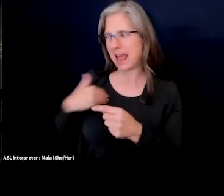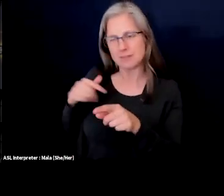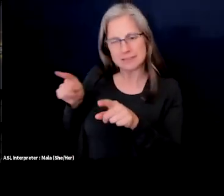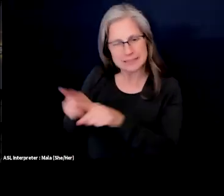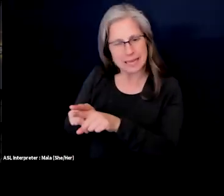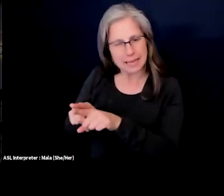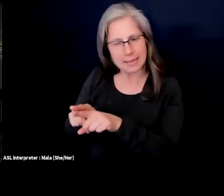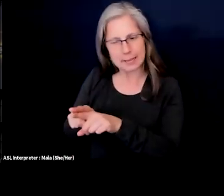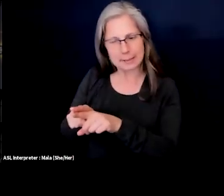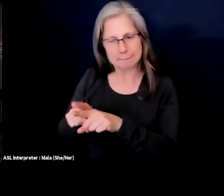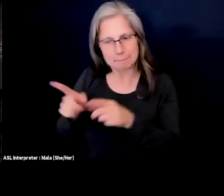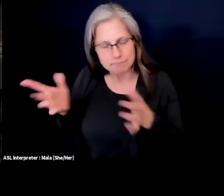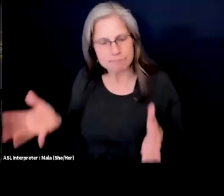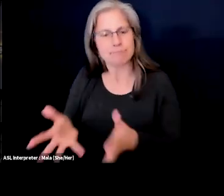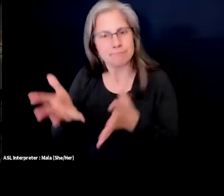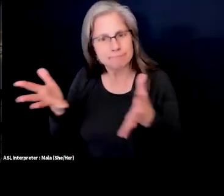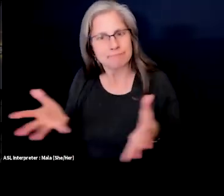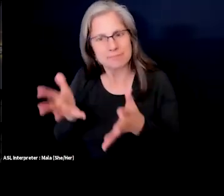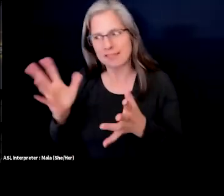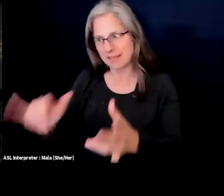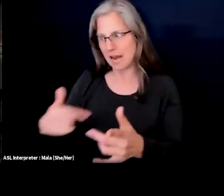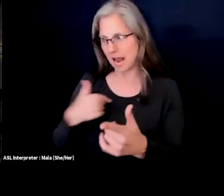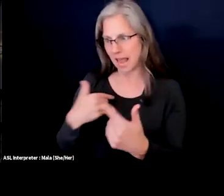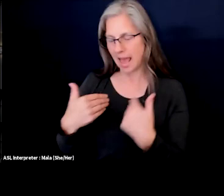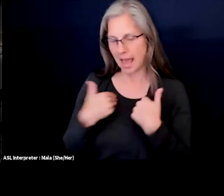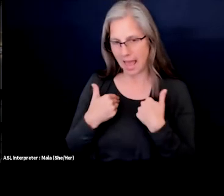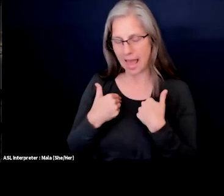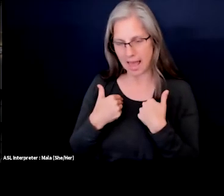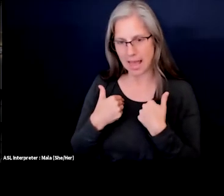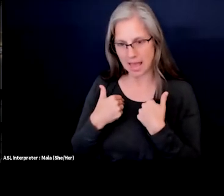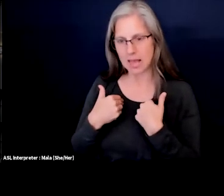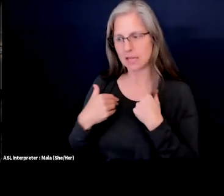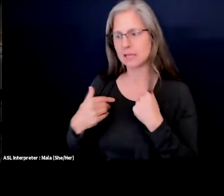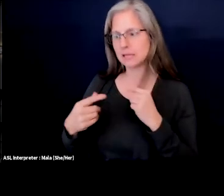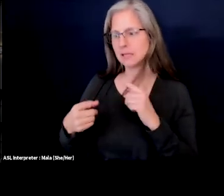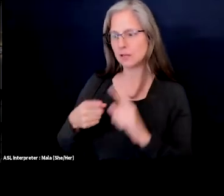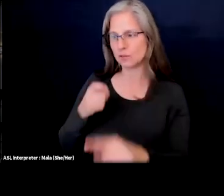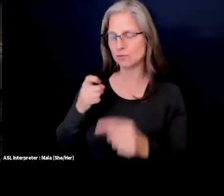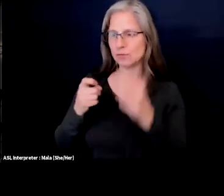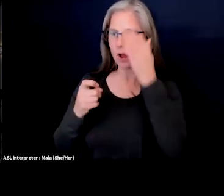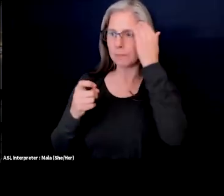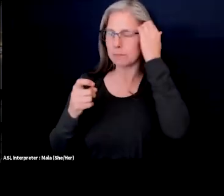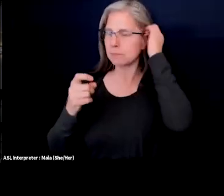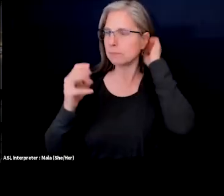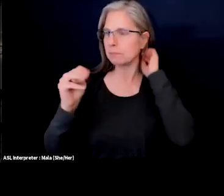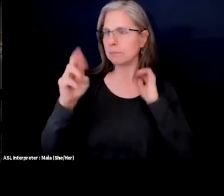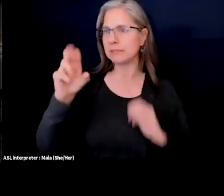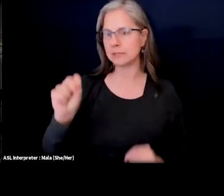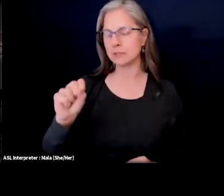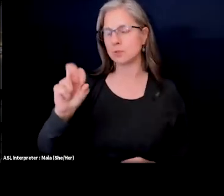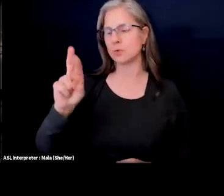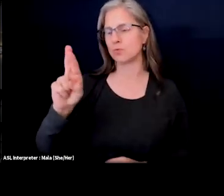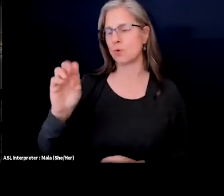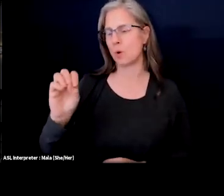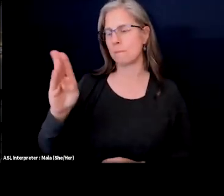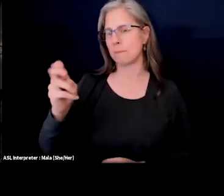same encouragement and the same help that I received from Mrs. Robledo in the after